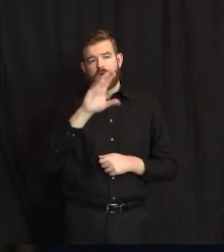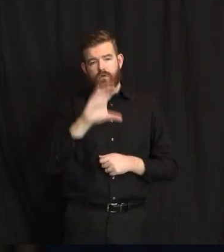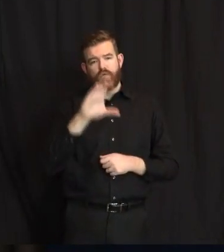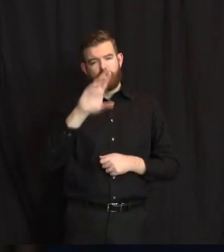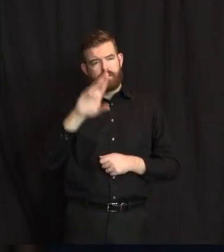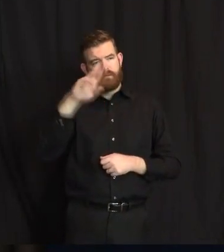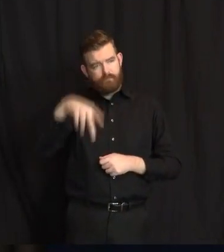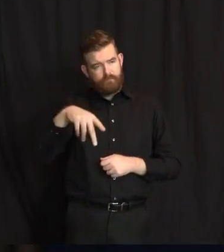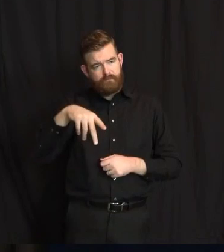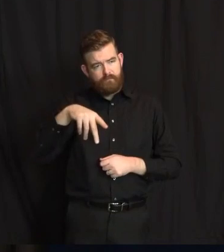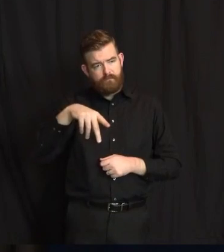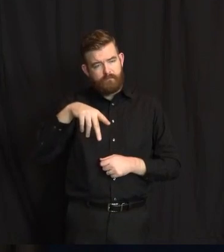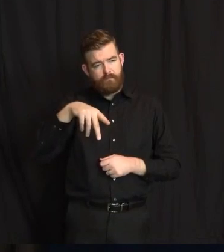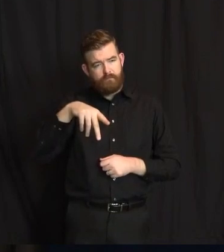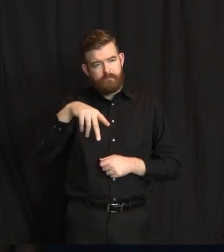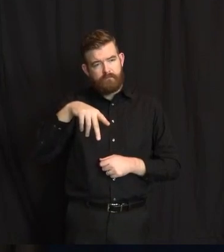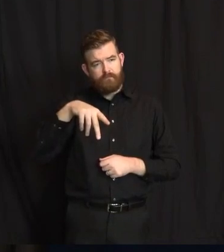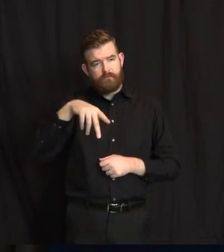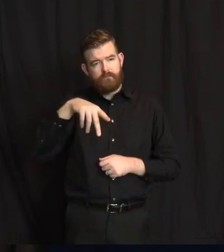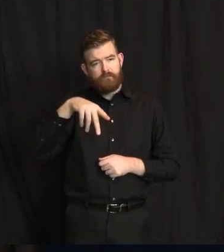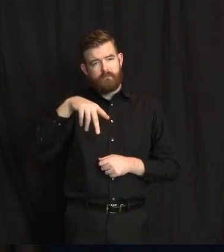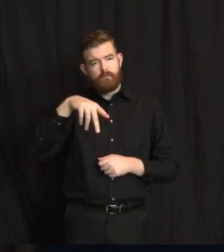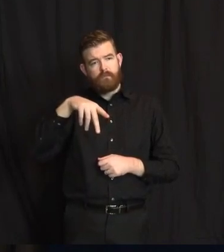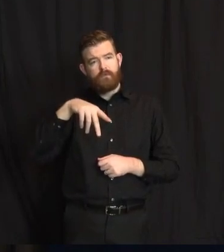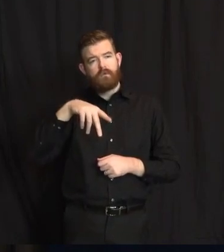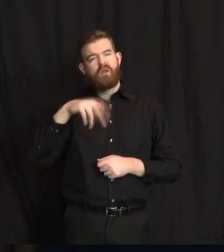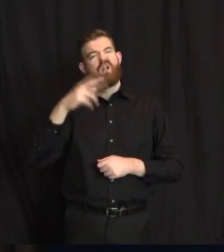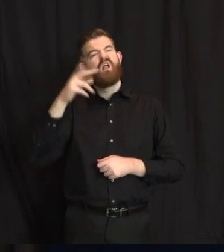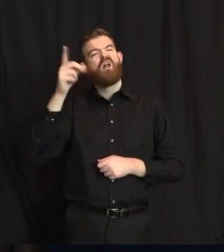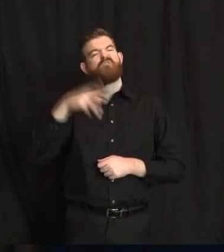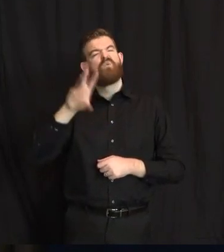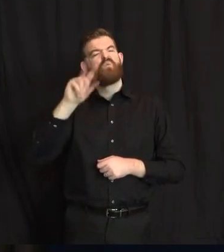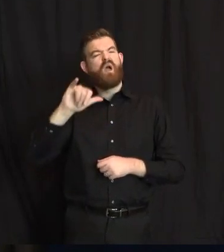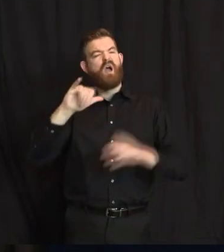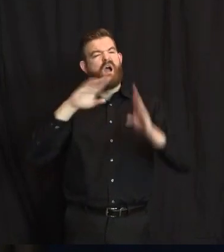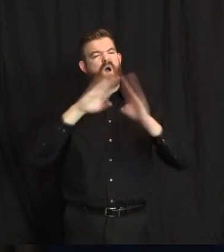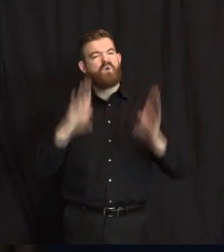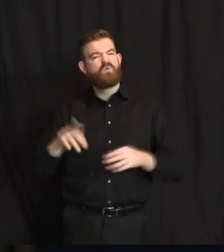those temperature checks are still happening. Health logs are still being